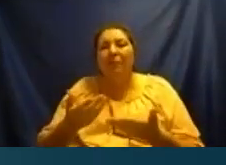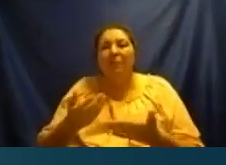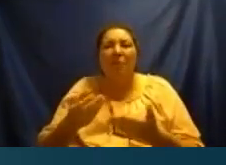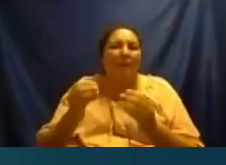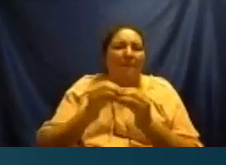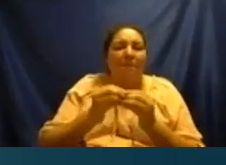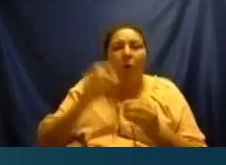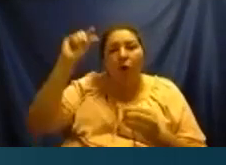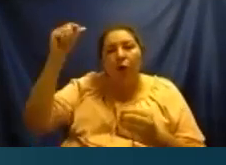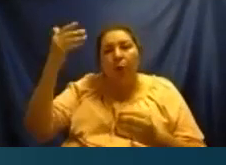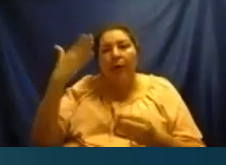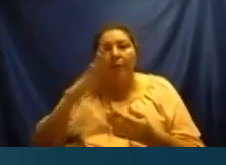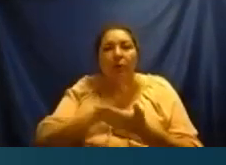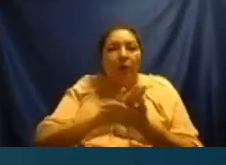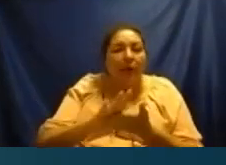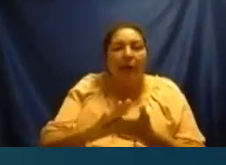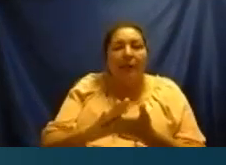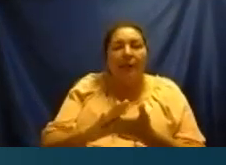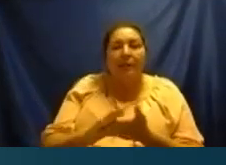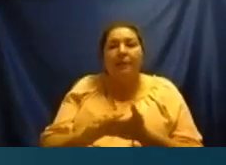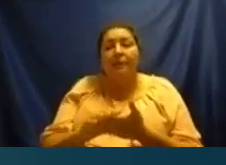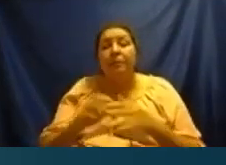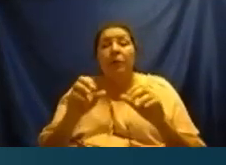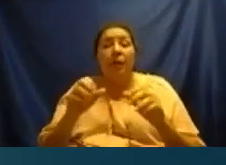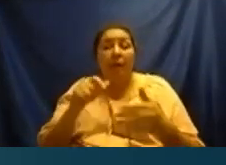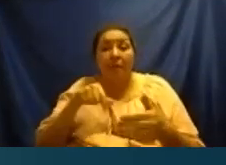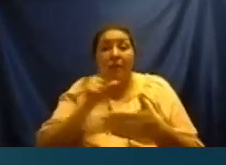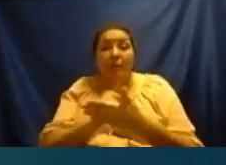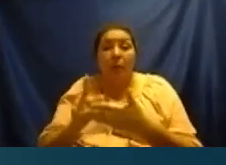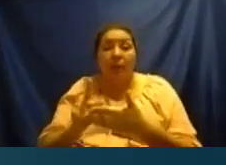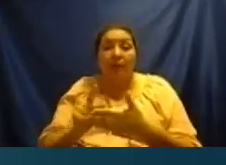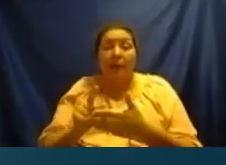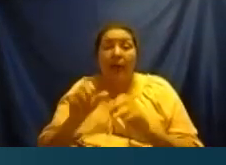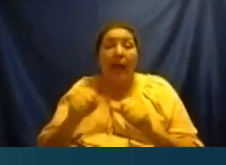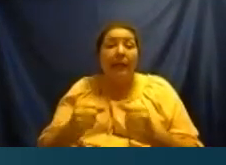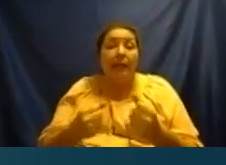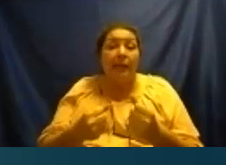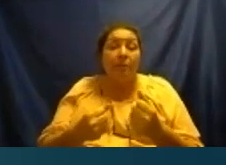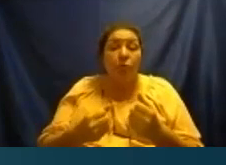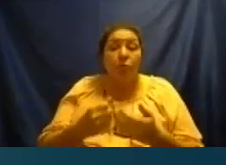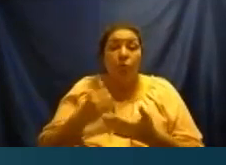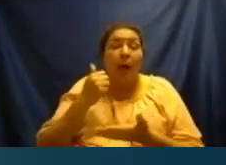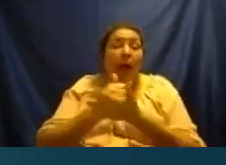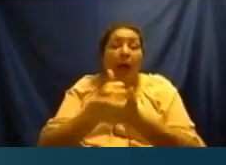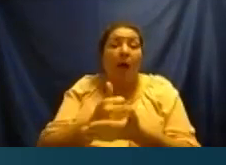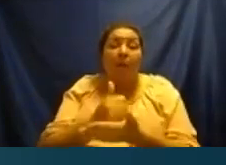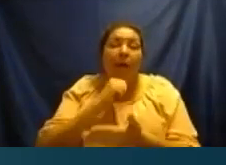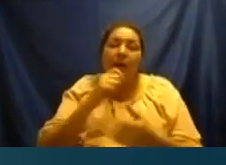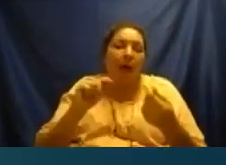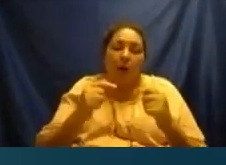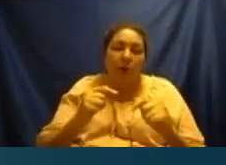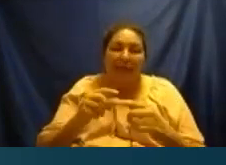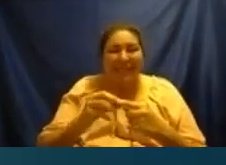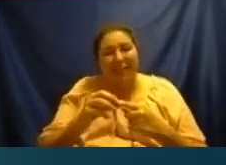kindness this week. Certainly it can't hurt, and it can only help, especially at this time.